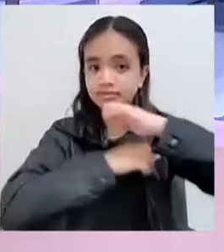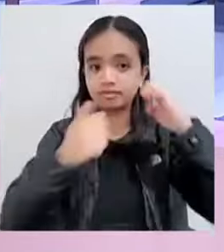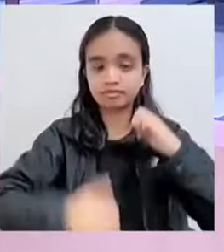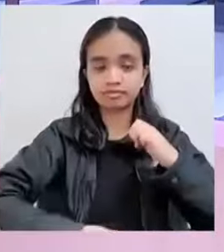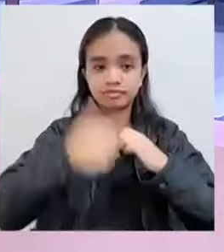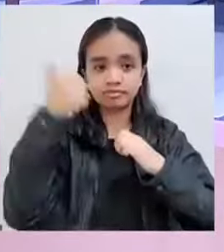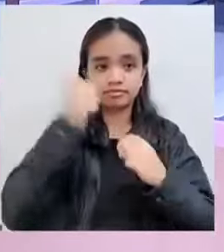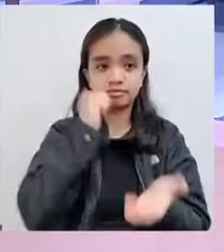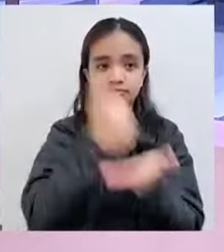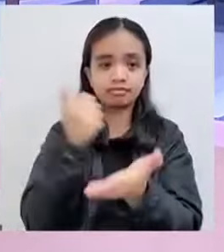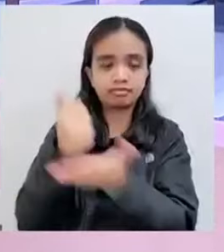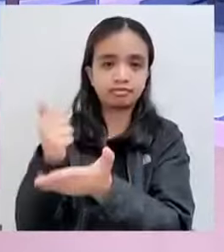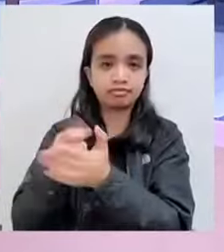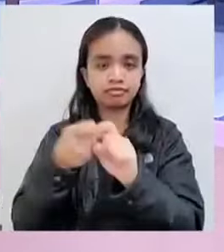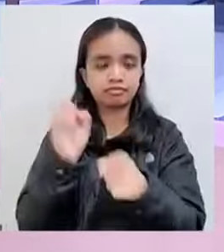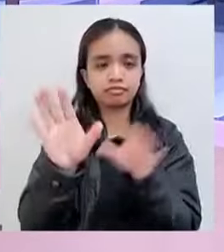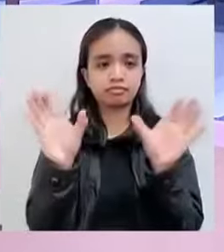party